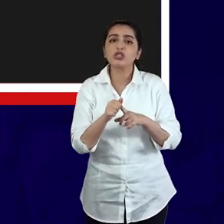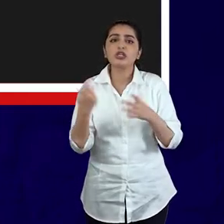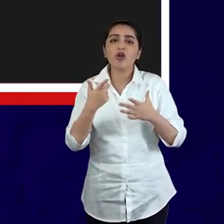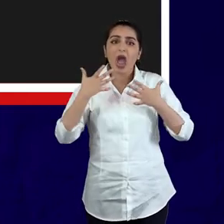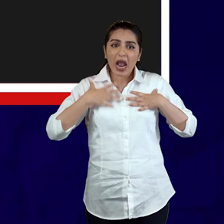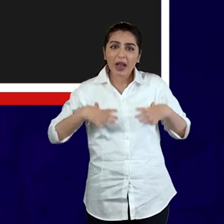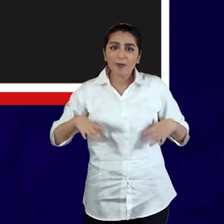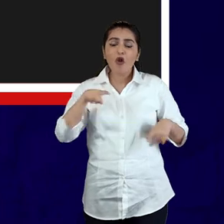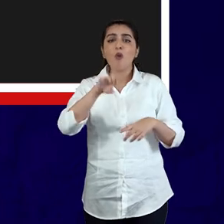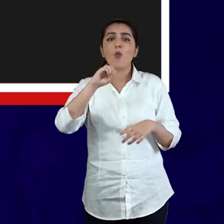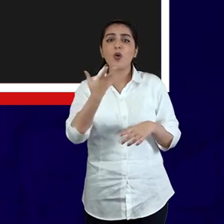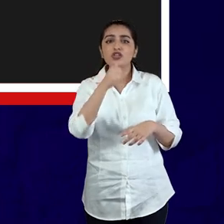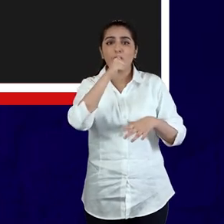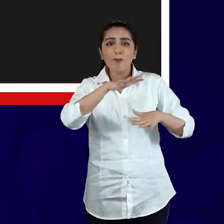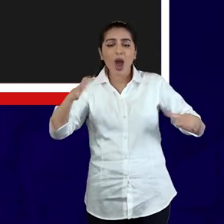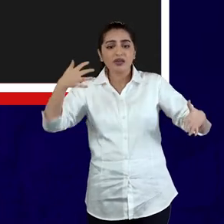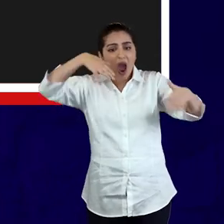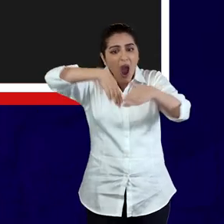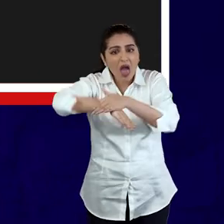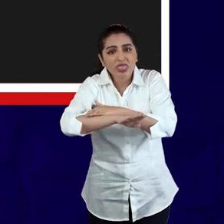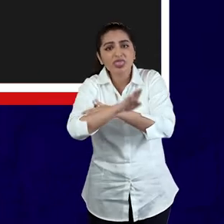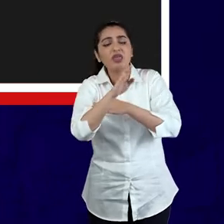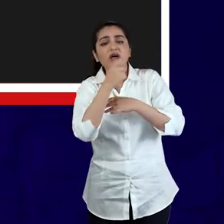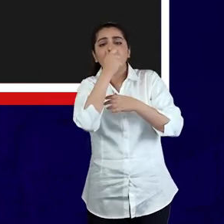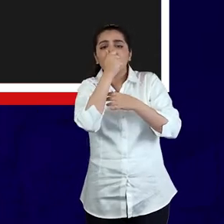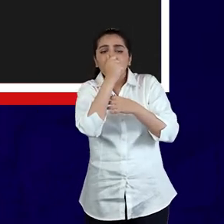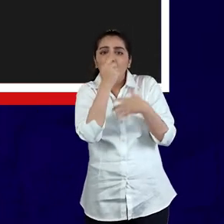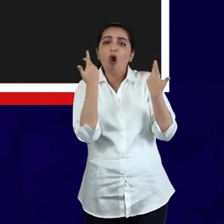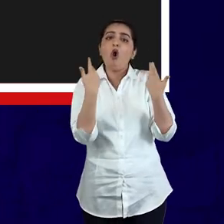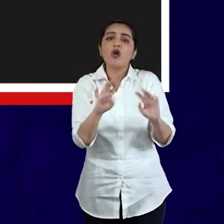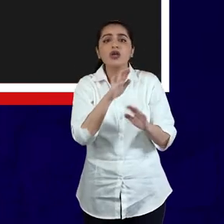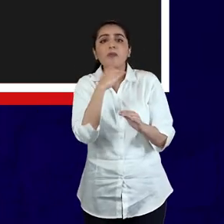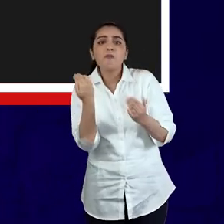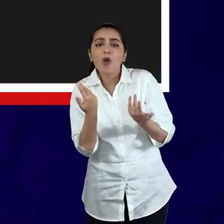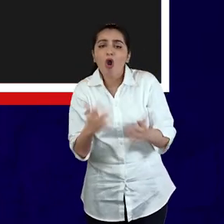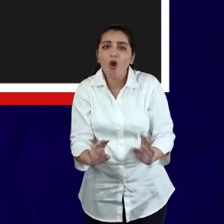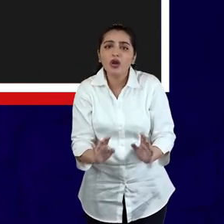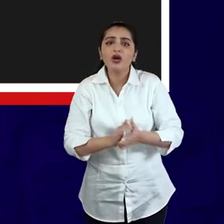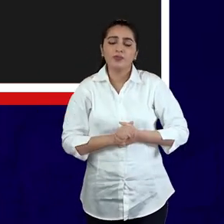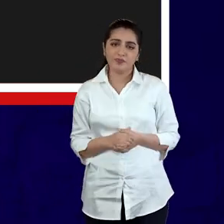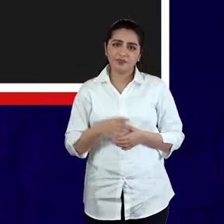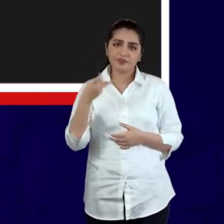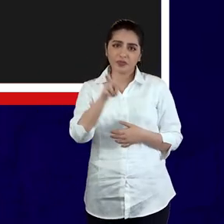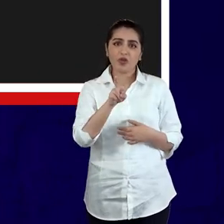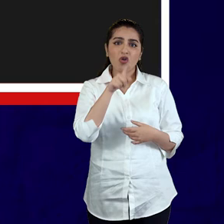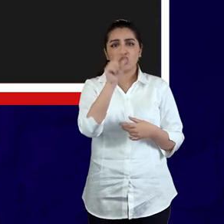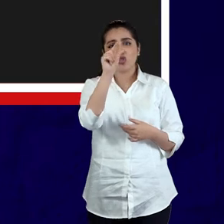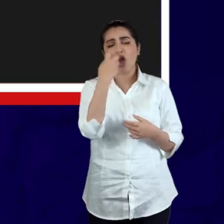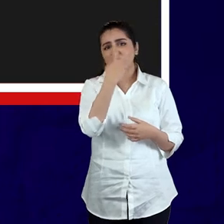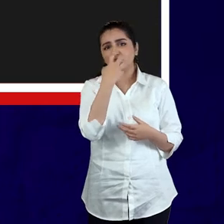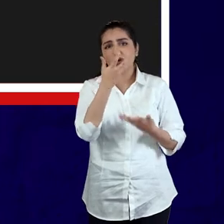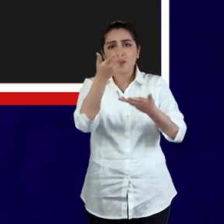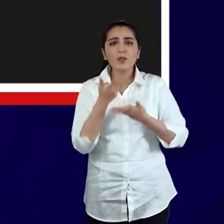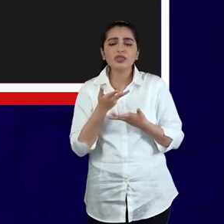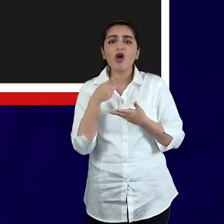in unfortunately them drowning. And I guess the role of even designers within that context, I think, is really interesting. But can you speak a little bit